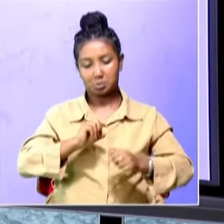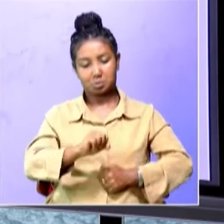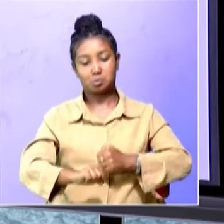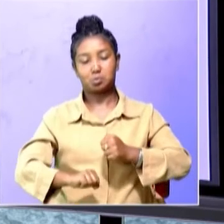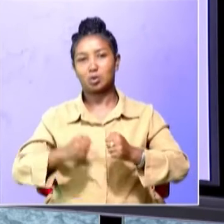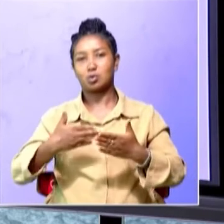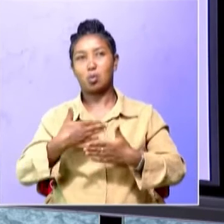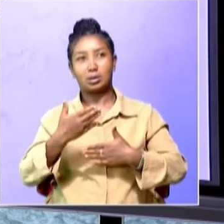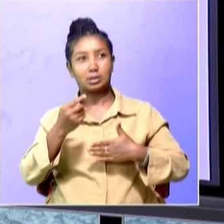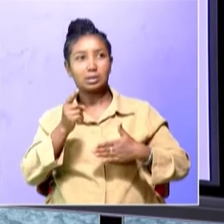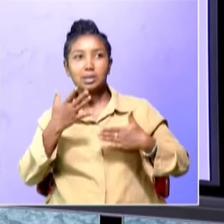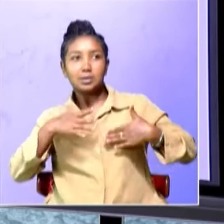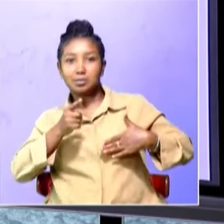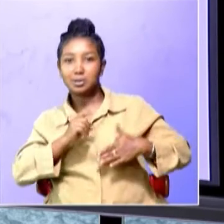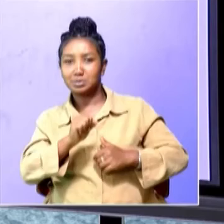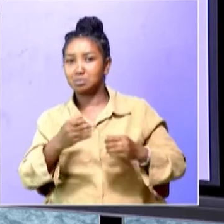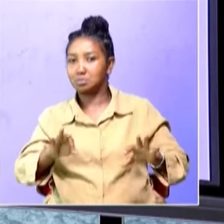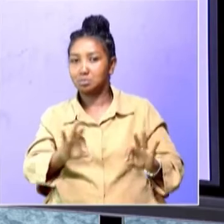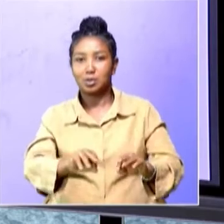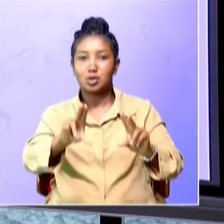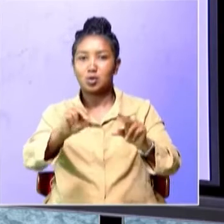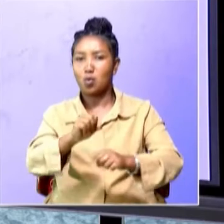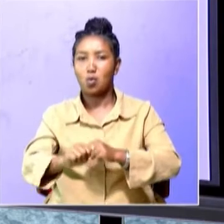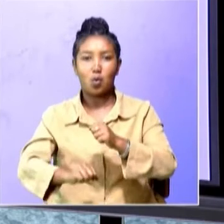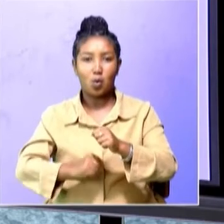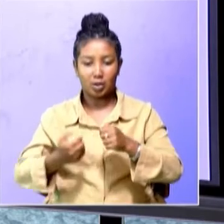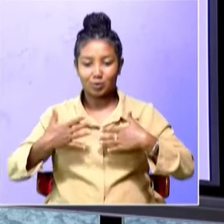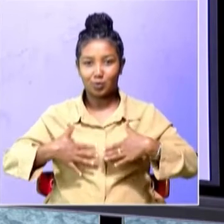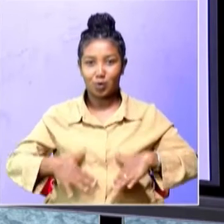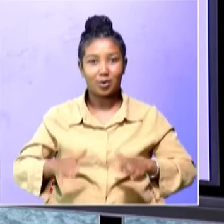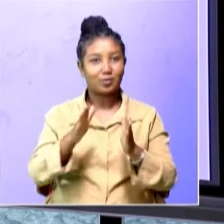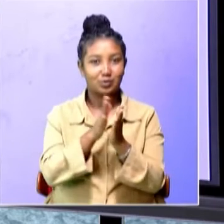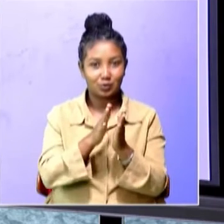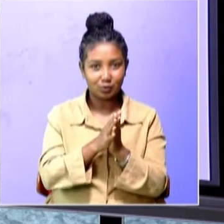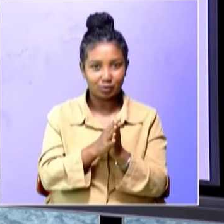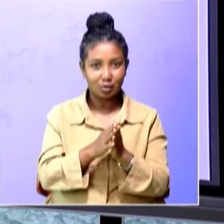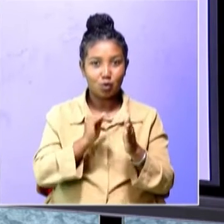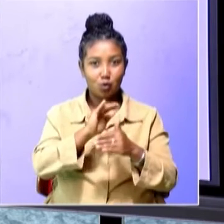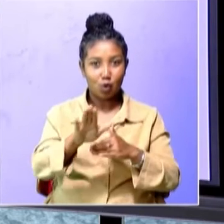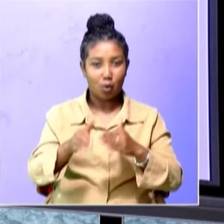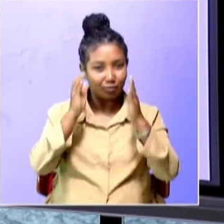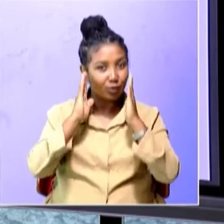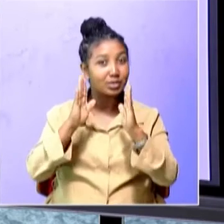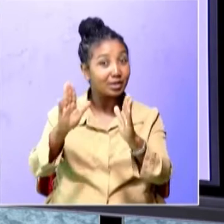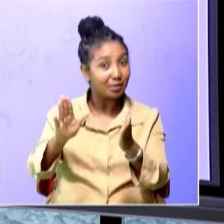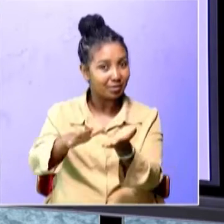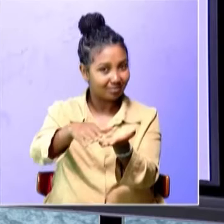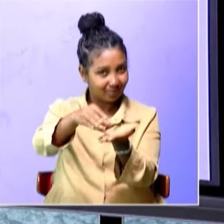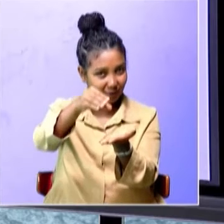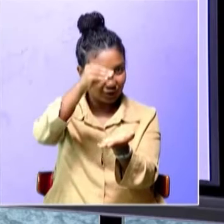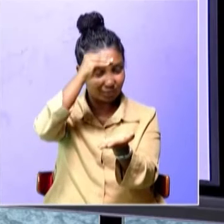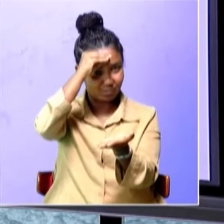worries about his or her dresses. No worries on what to wear for school. We all concentrate